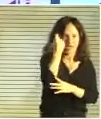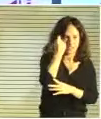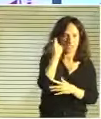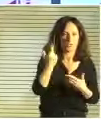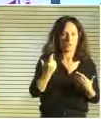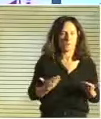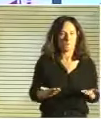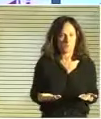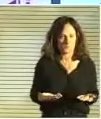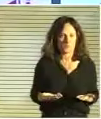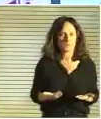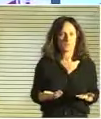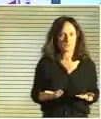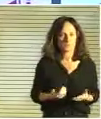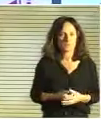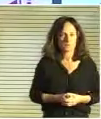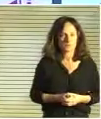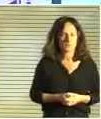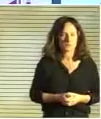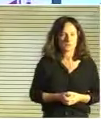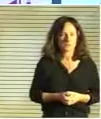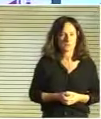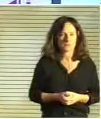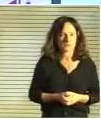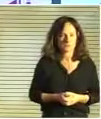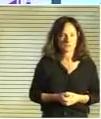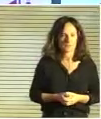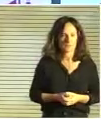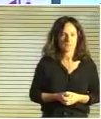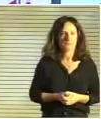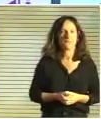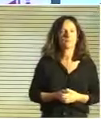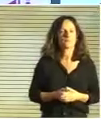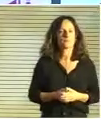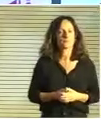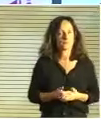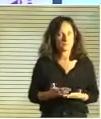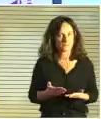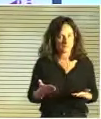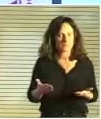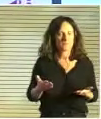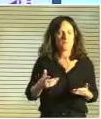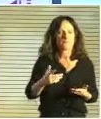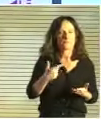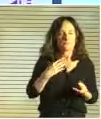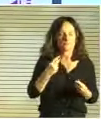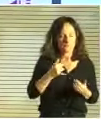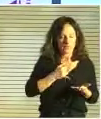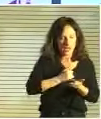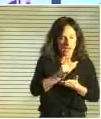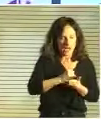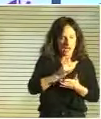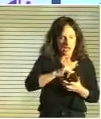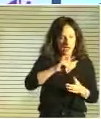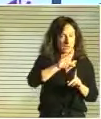ministers in the room, and you know her very well, Elena Coutura, the former minister of Greece. So when she asked me, I